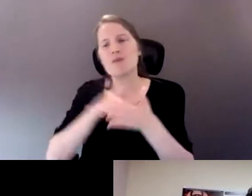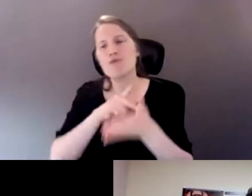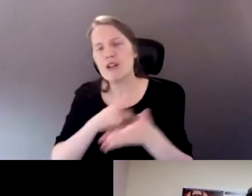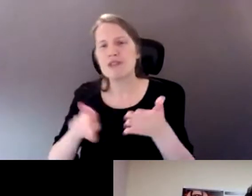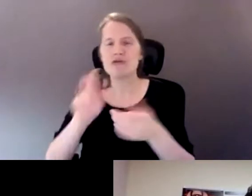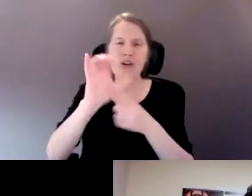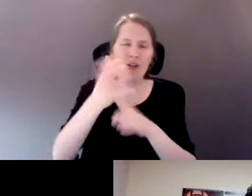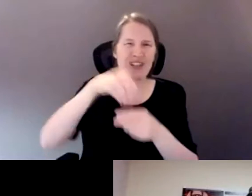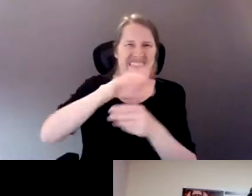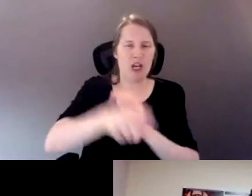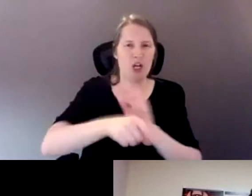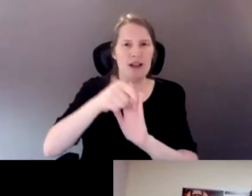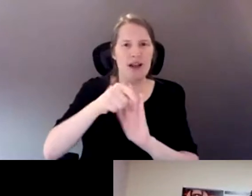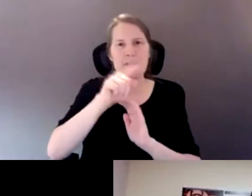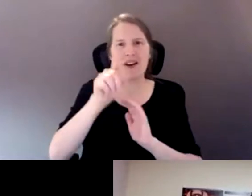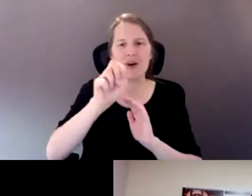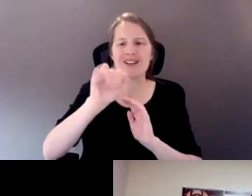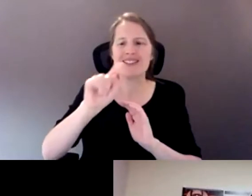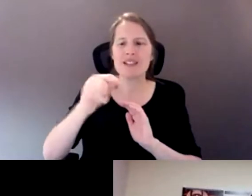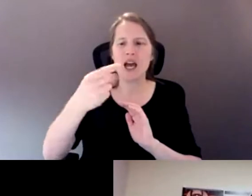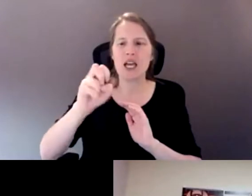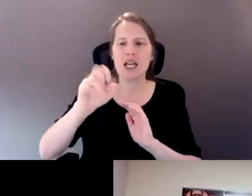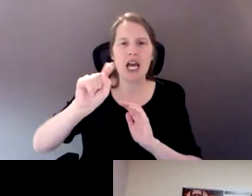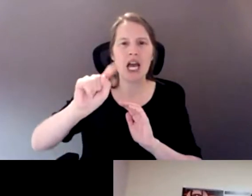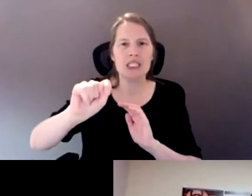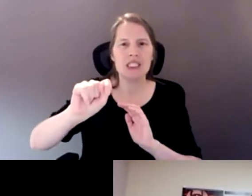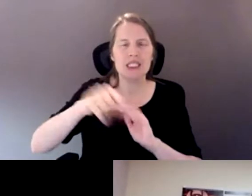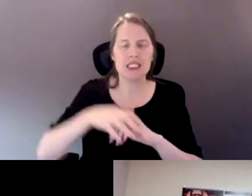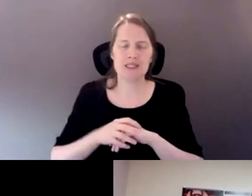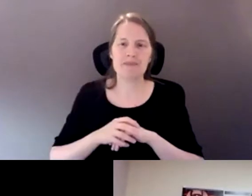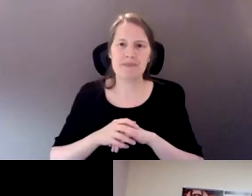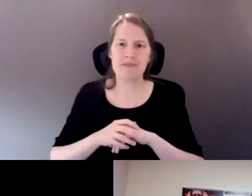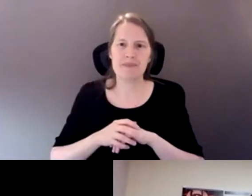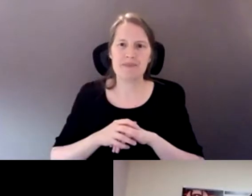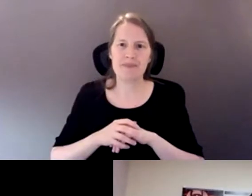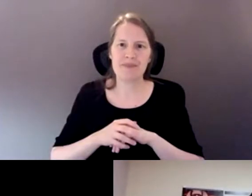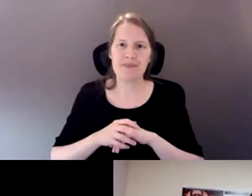their age. Look at the ways in which even madness,